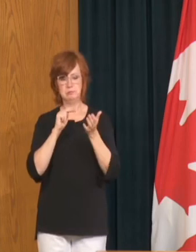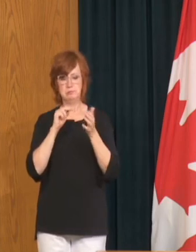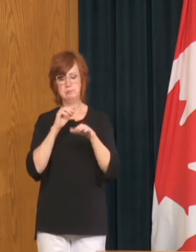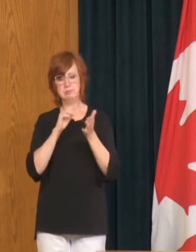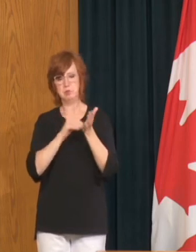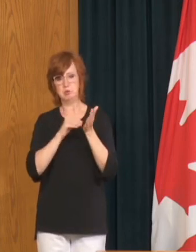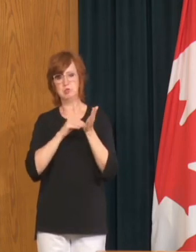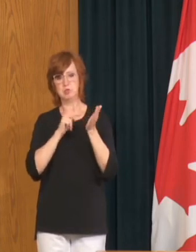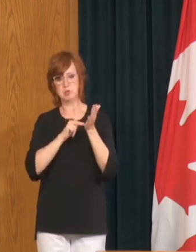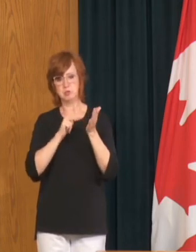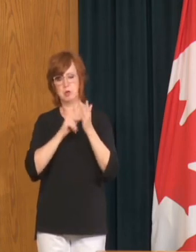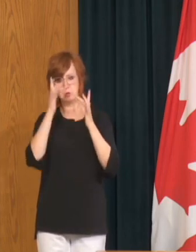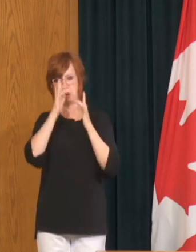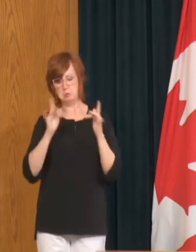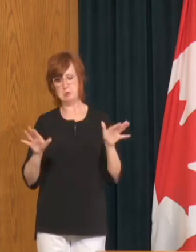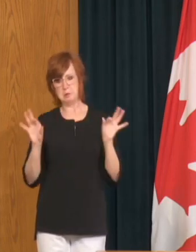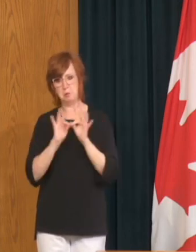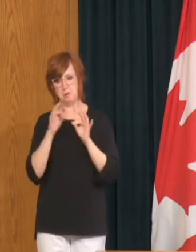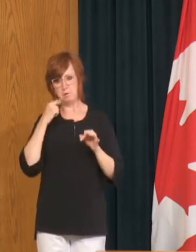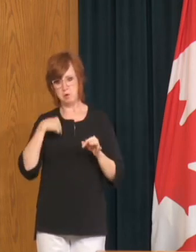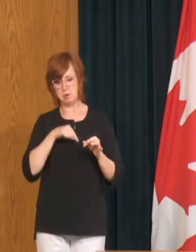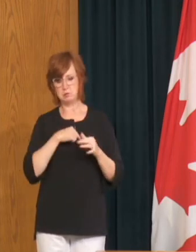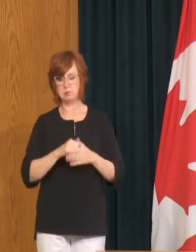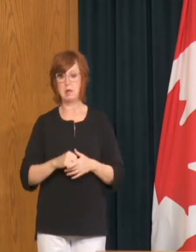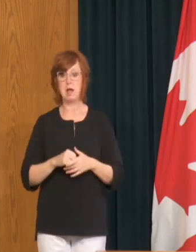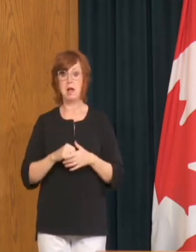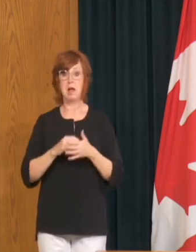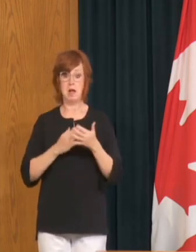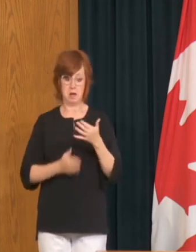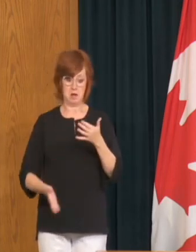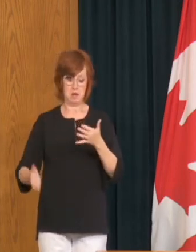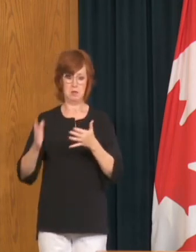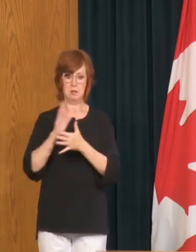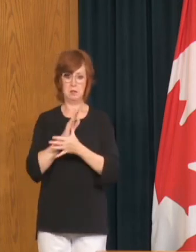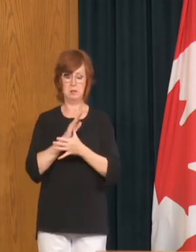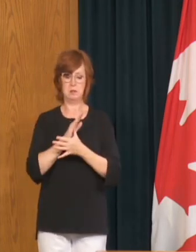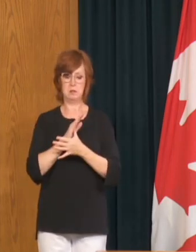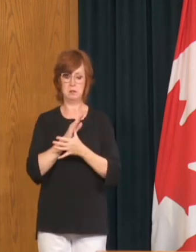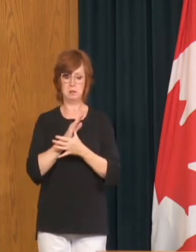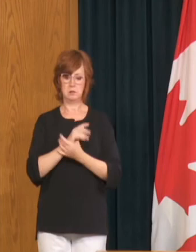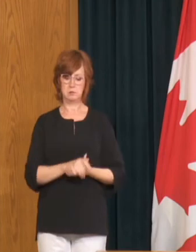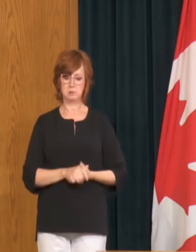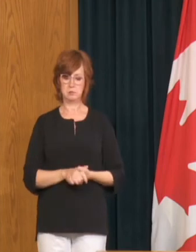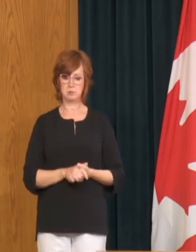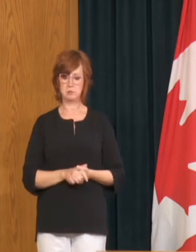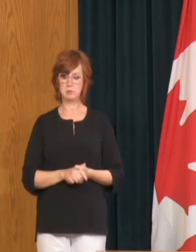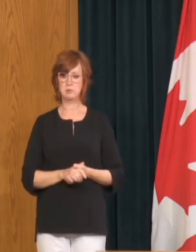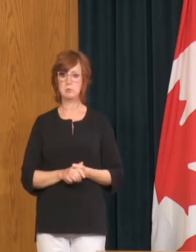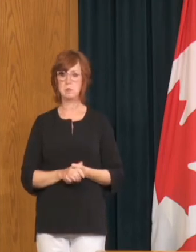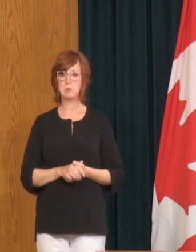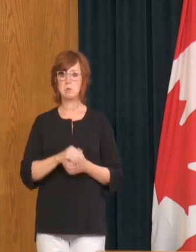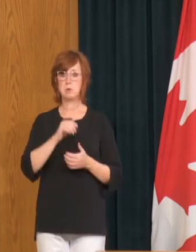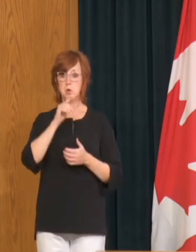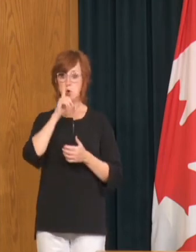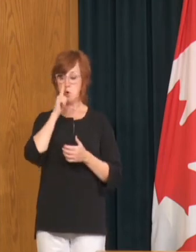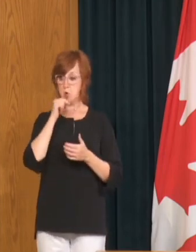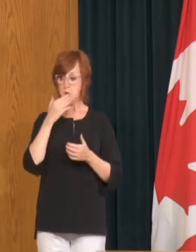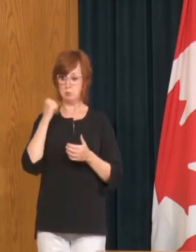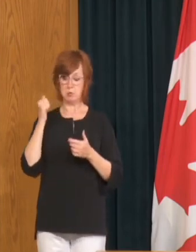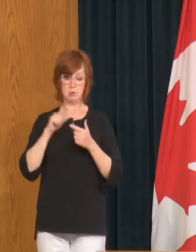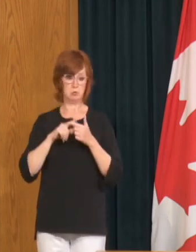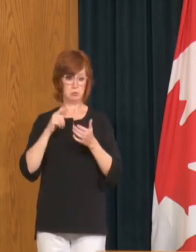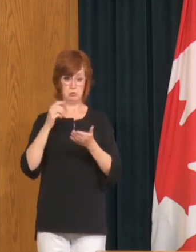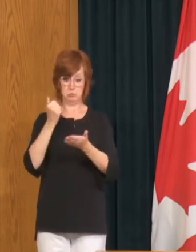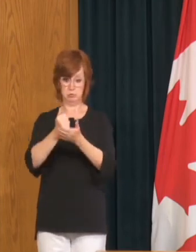in the question that is on Saskatchewan people's minds, and that is who is best to foster the economic recovery in this province. This